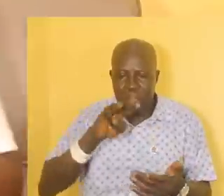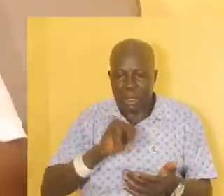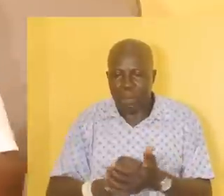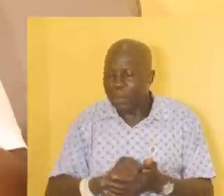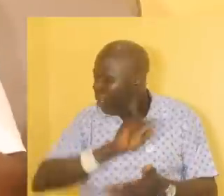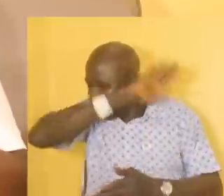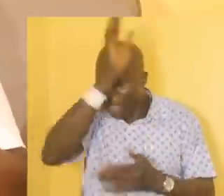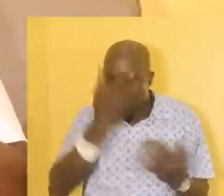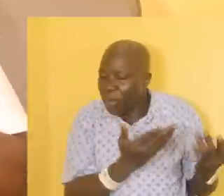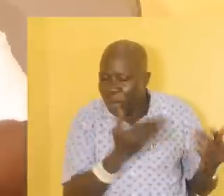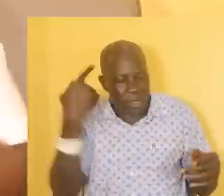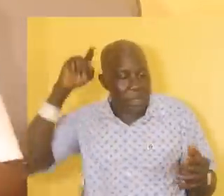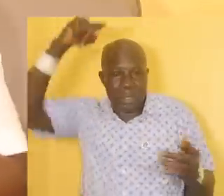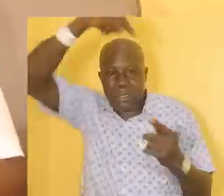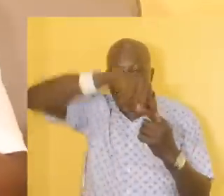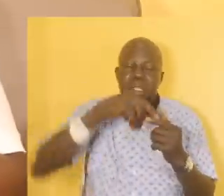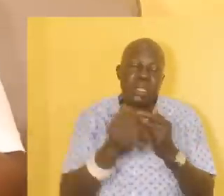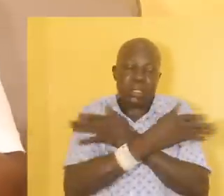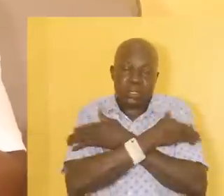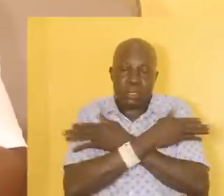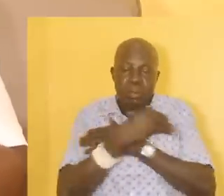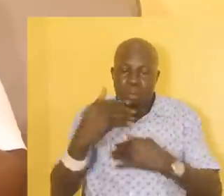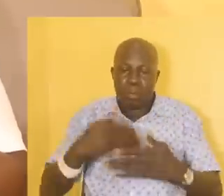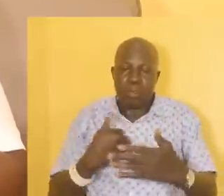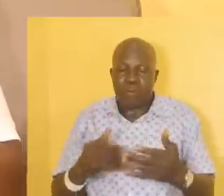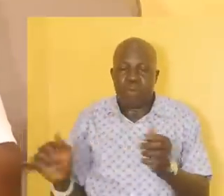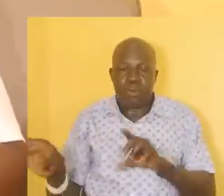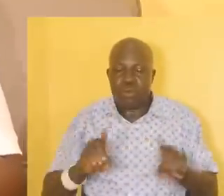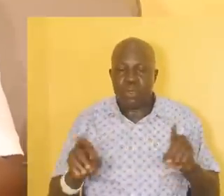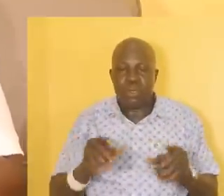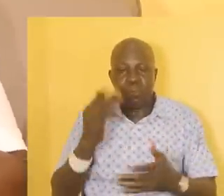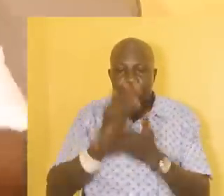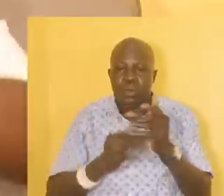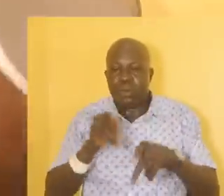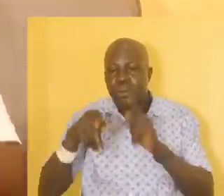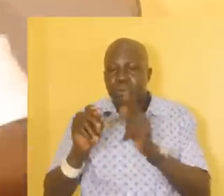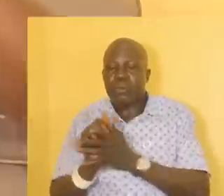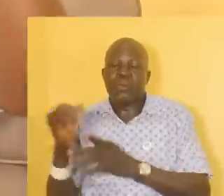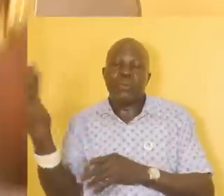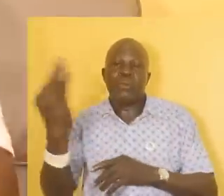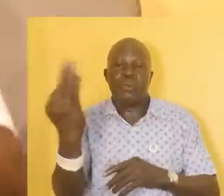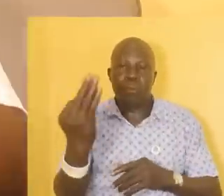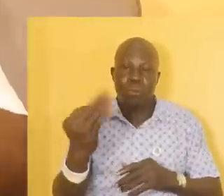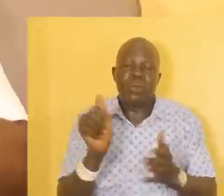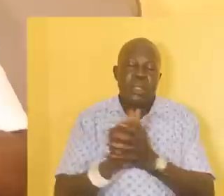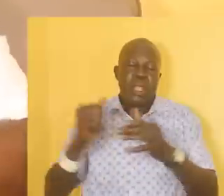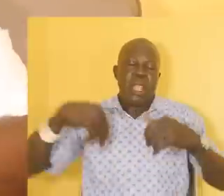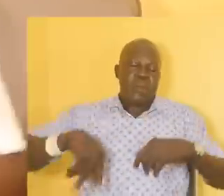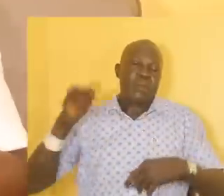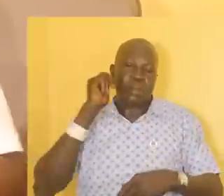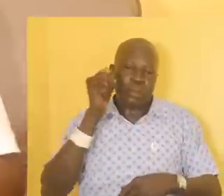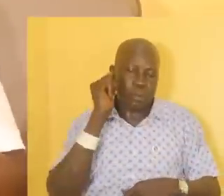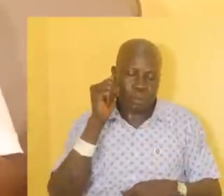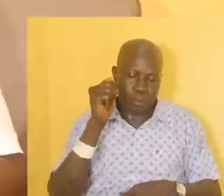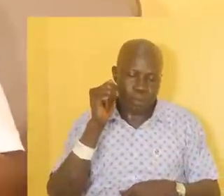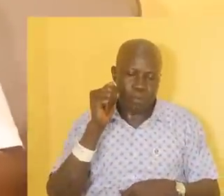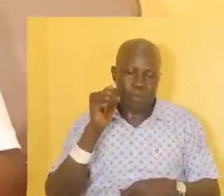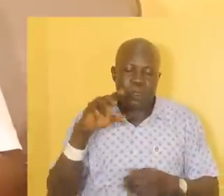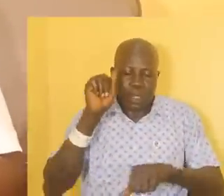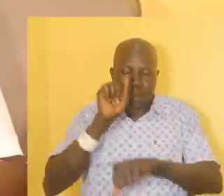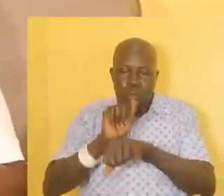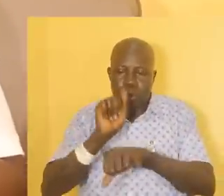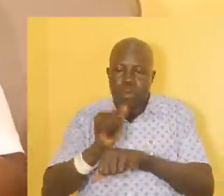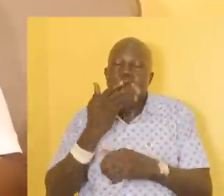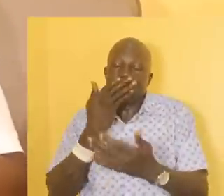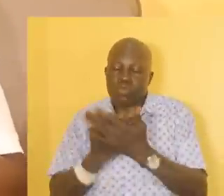not wait till Sunday before they can do it. It was in the Friday. The one that did it on Friday. Don't let him testimony. That I have testimony. He said, no, my